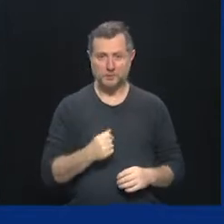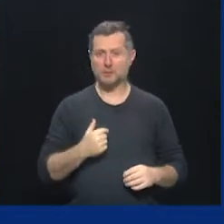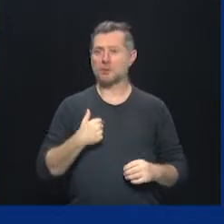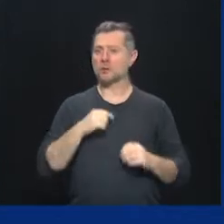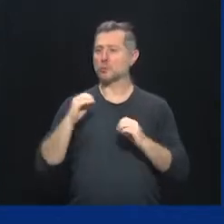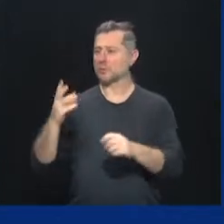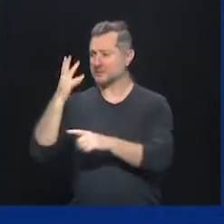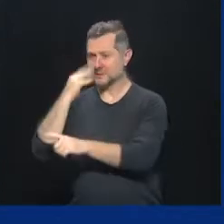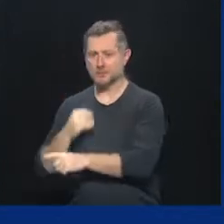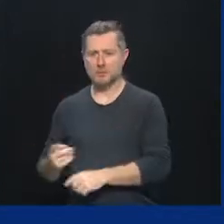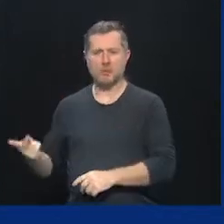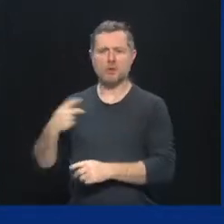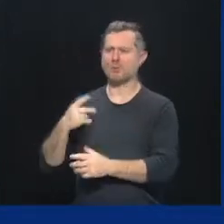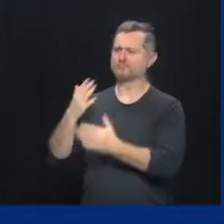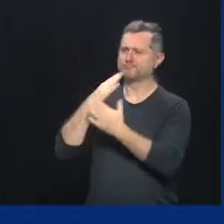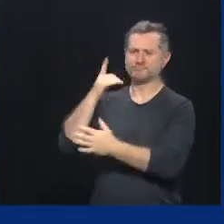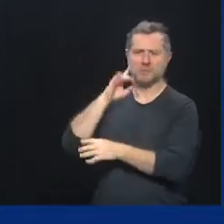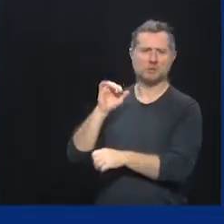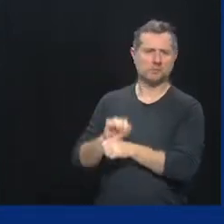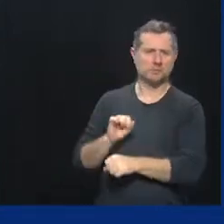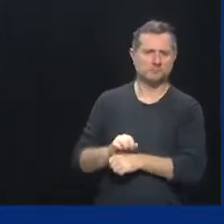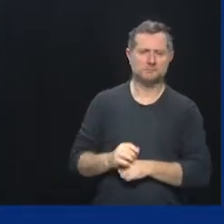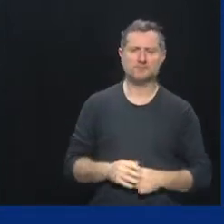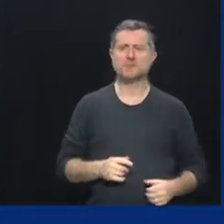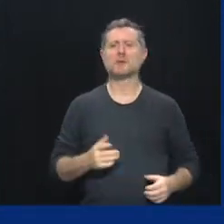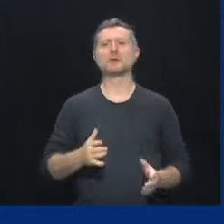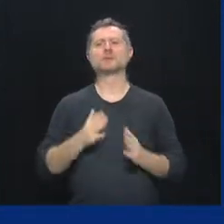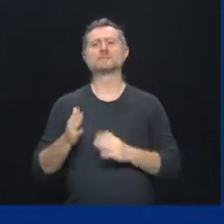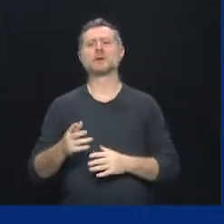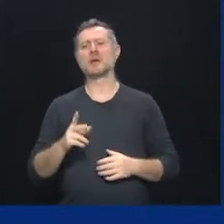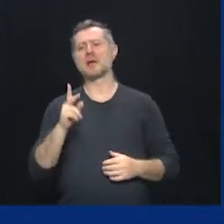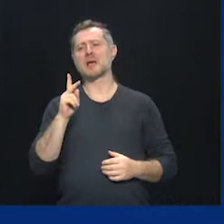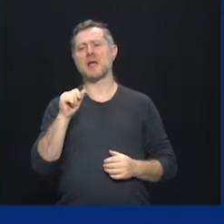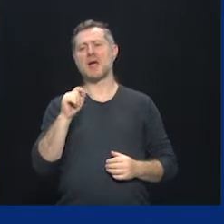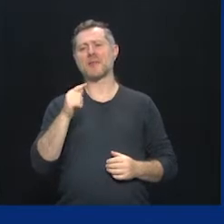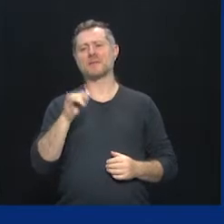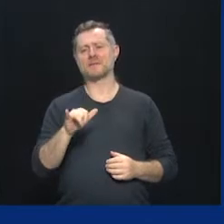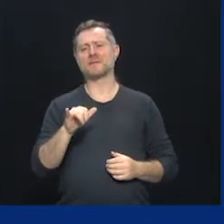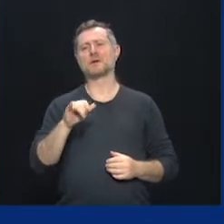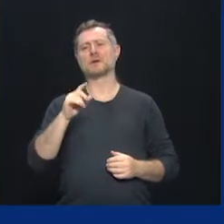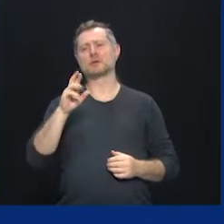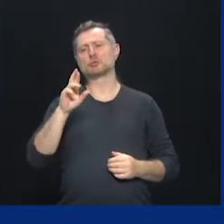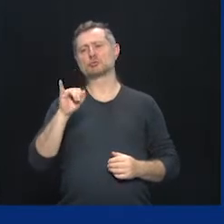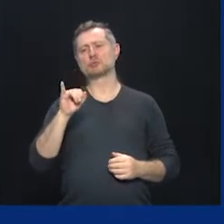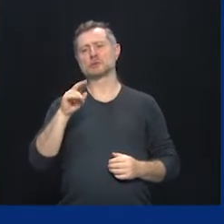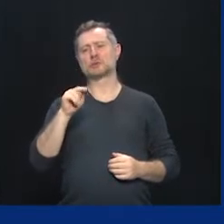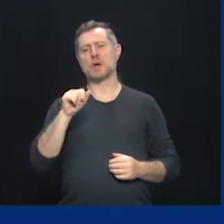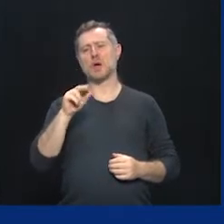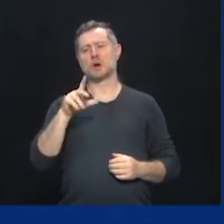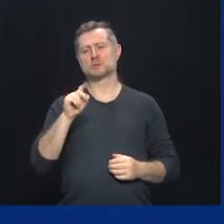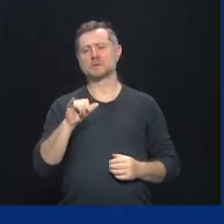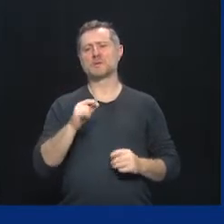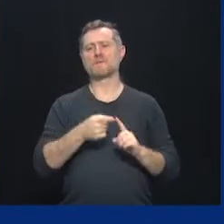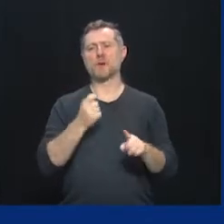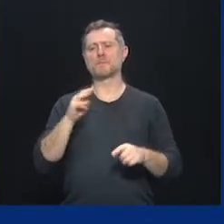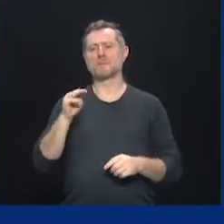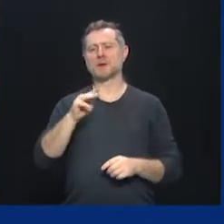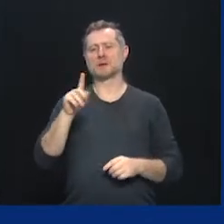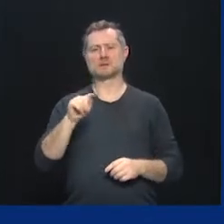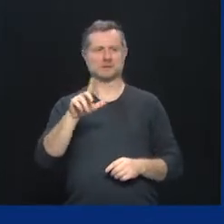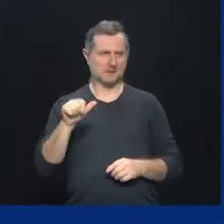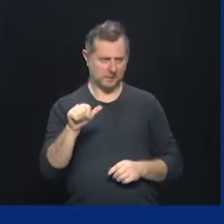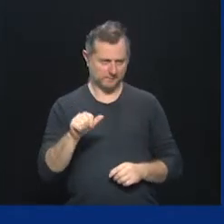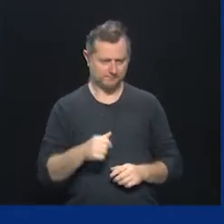done. Kathy Rinaldi here representing Metro North, who can also answer any questions. So I'll just give an overall assessment, but let's start out with some